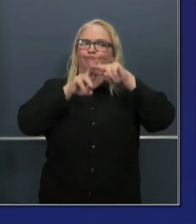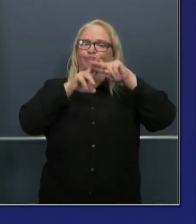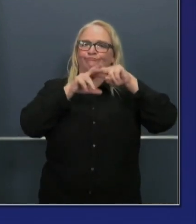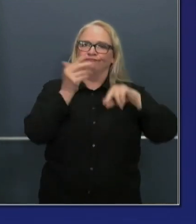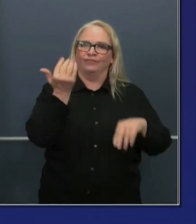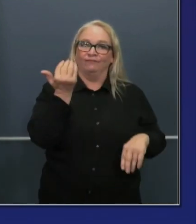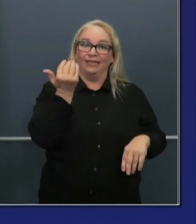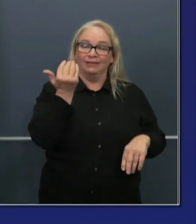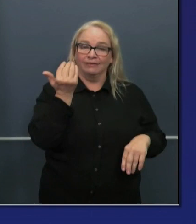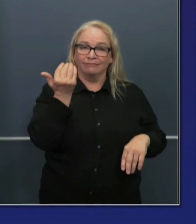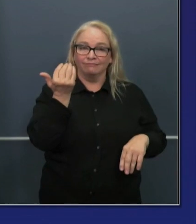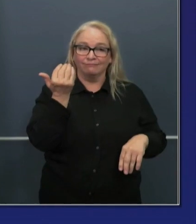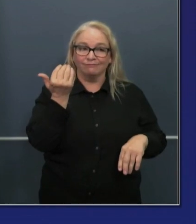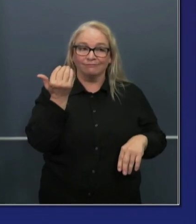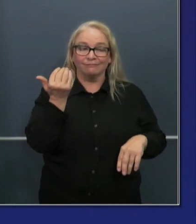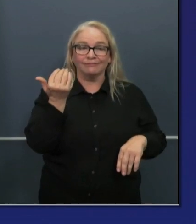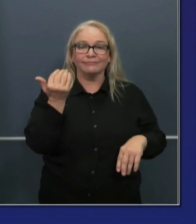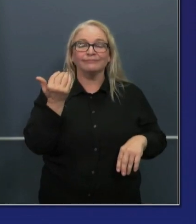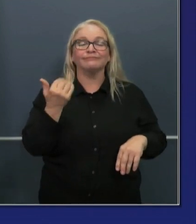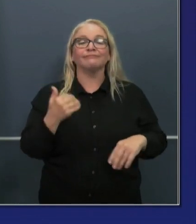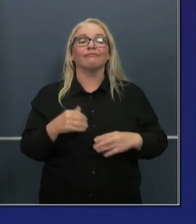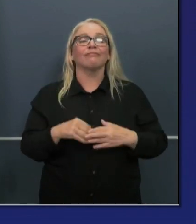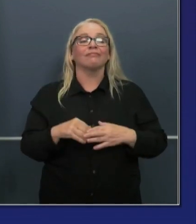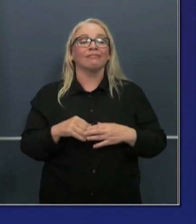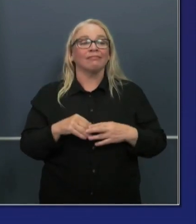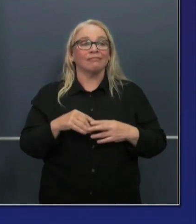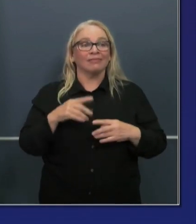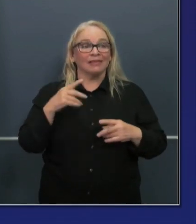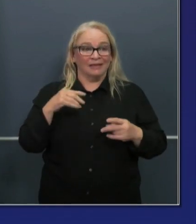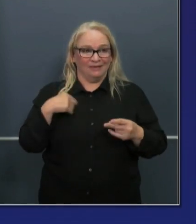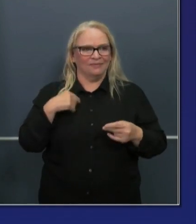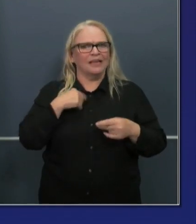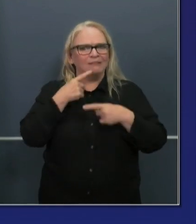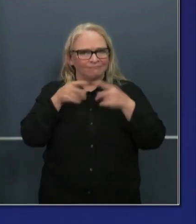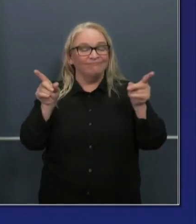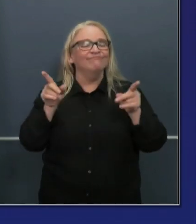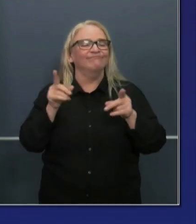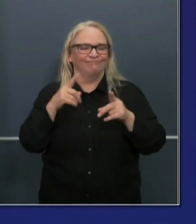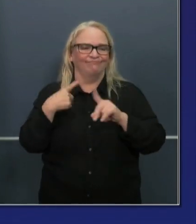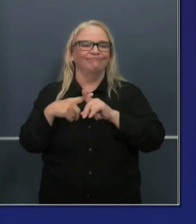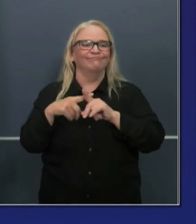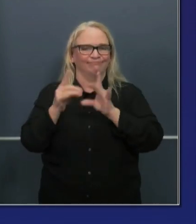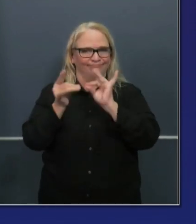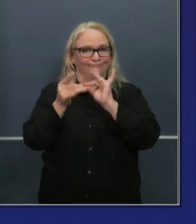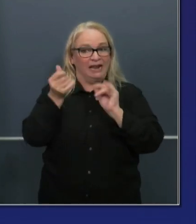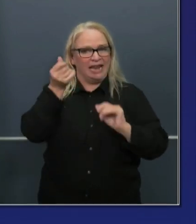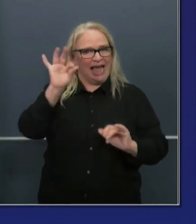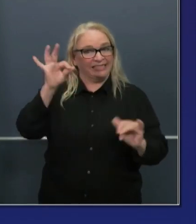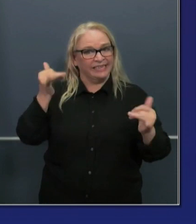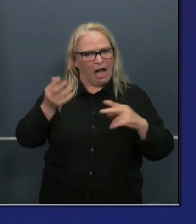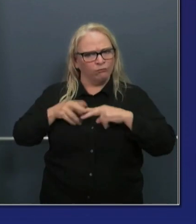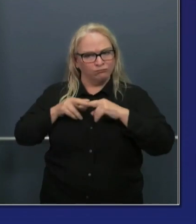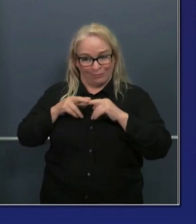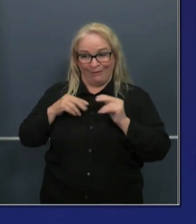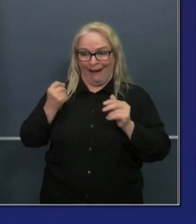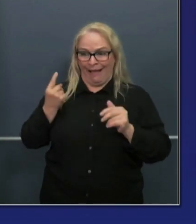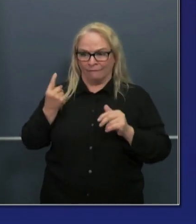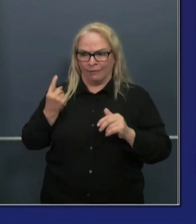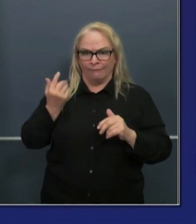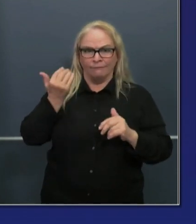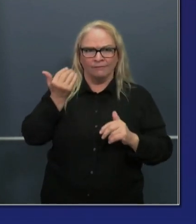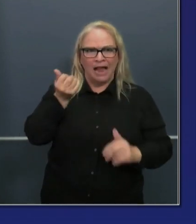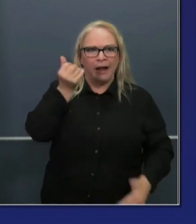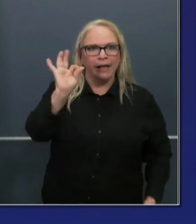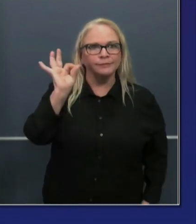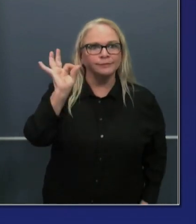A couple days back, we referenced 19 counties that are on that list. And so all counties, and I'll give you the list